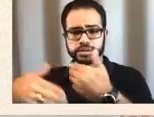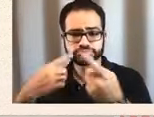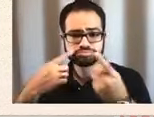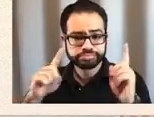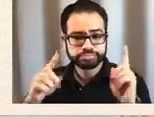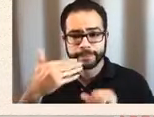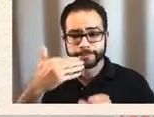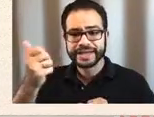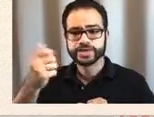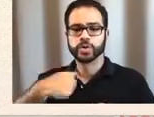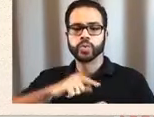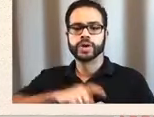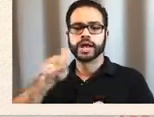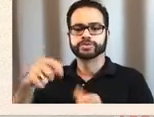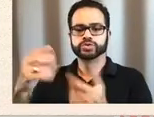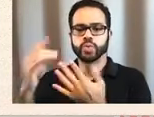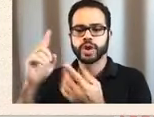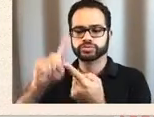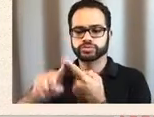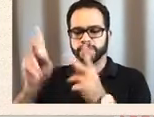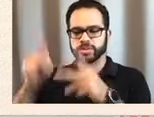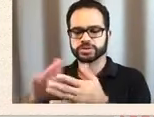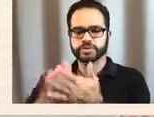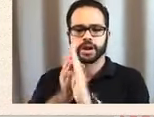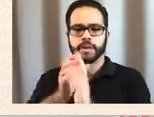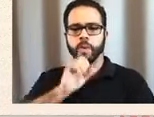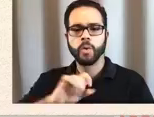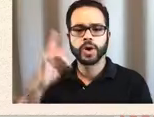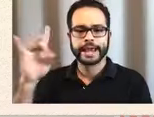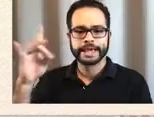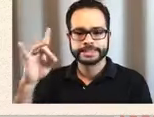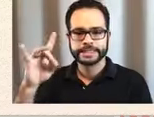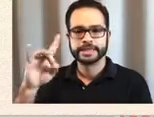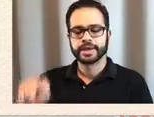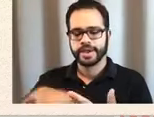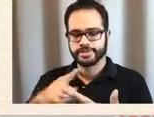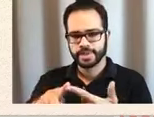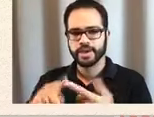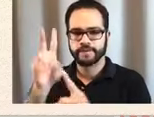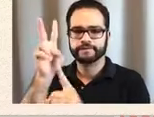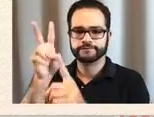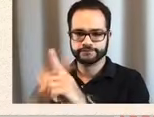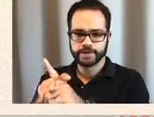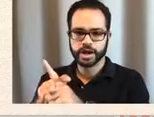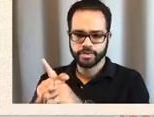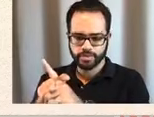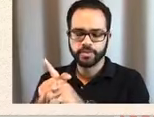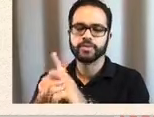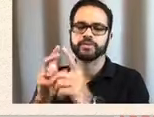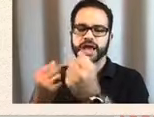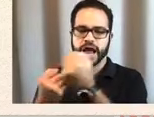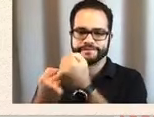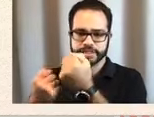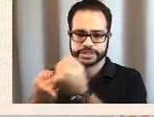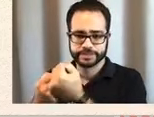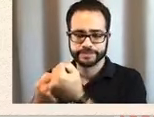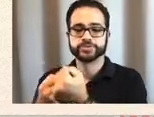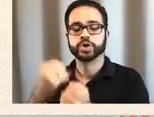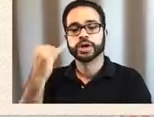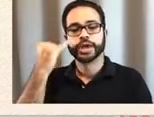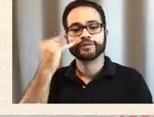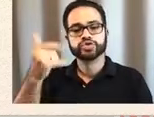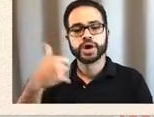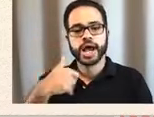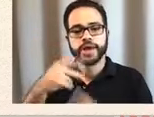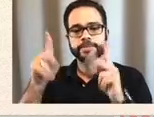individual's 18th birthday, and then we file the guardian advocacy. So if you have a child who is 17, who maybe is